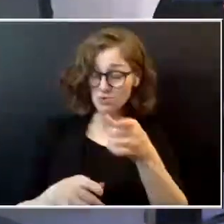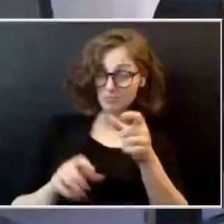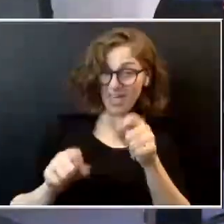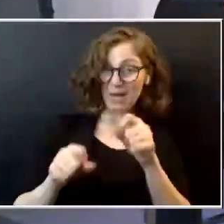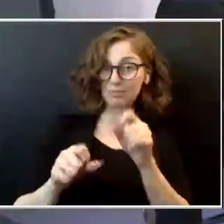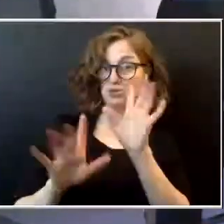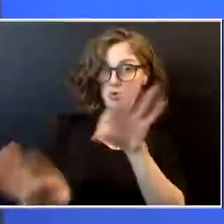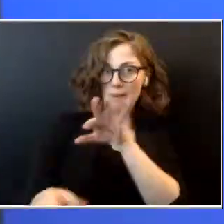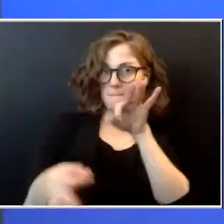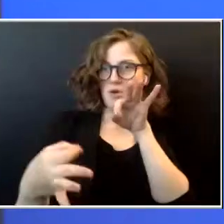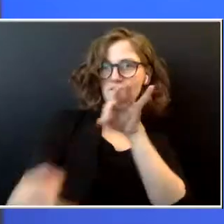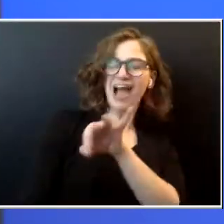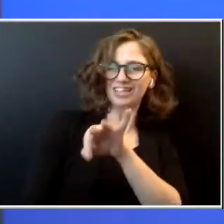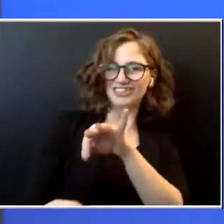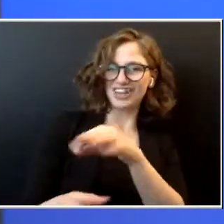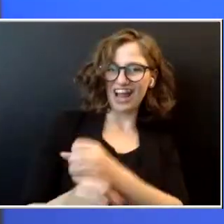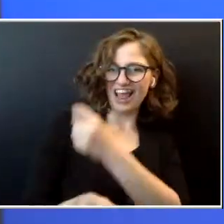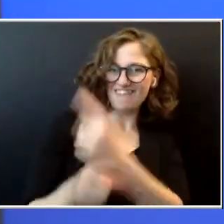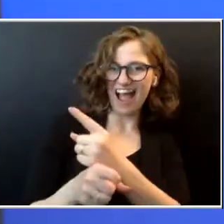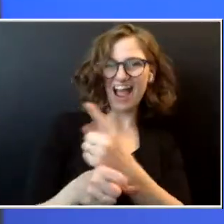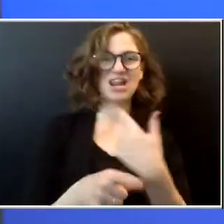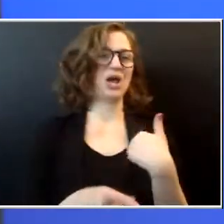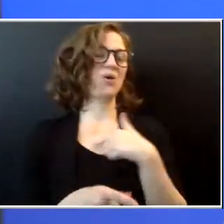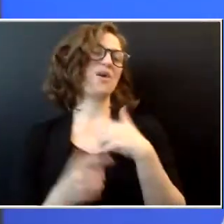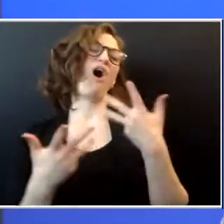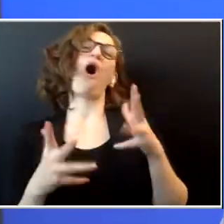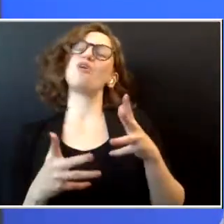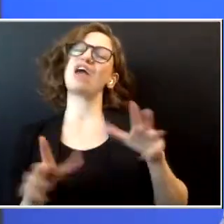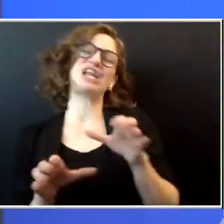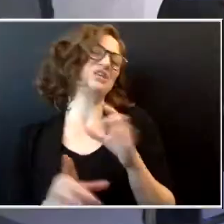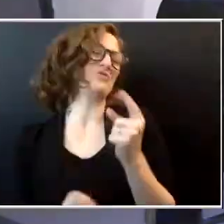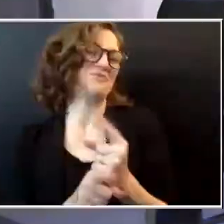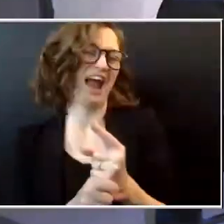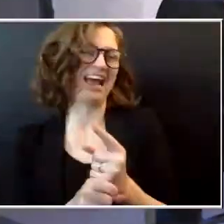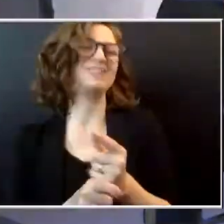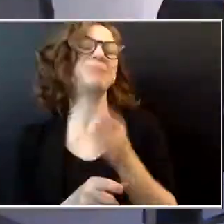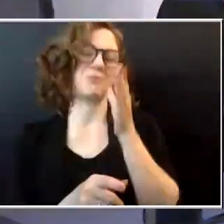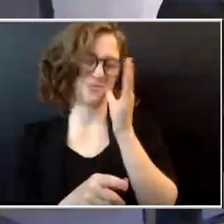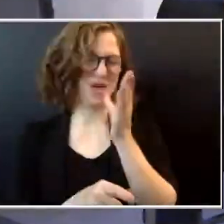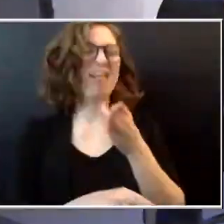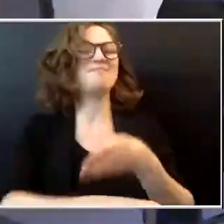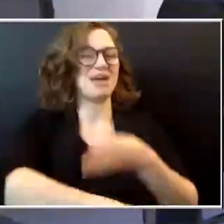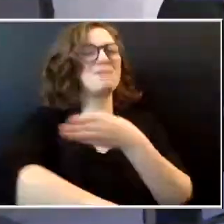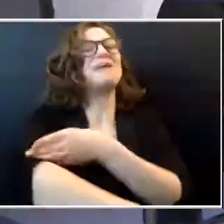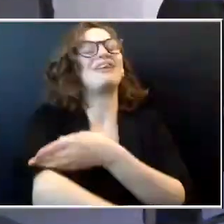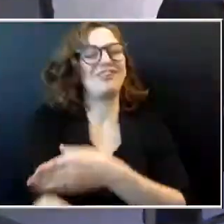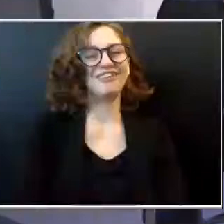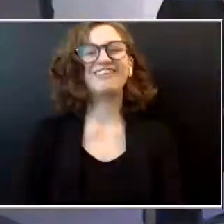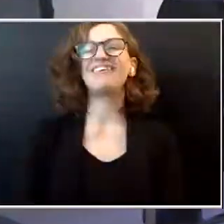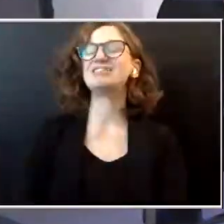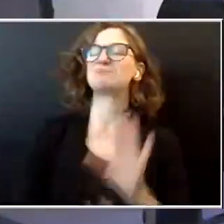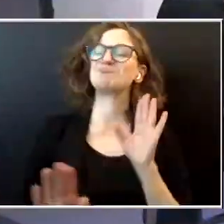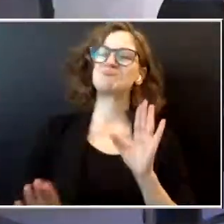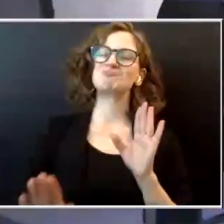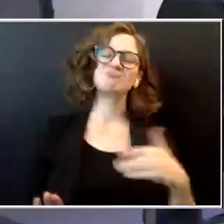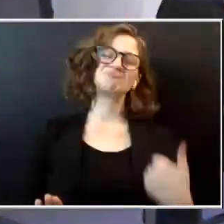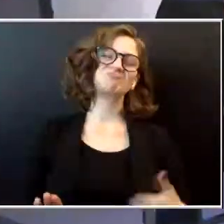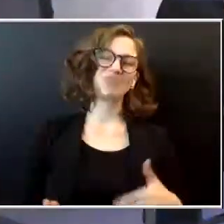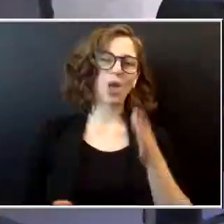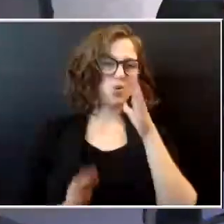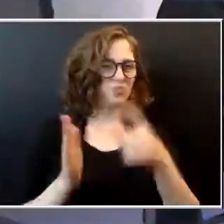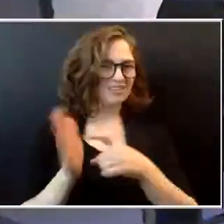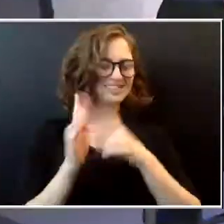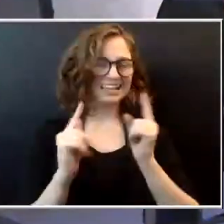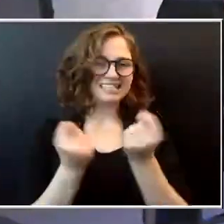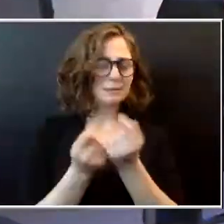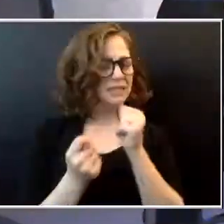get it right. We're going to do it even better. Awesome. That is great news. I think it's going to take a team, and it's not just y'all. Who else is on your team trying to do this